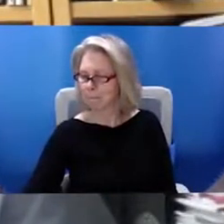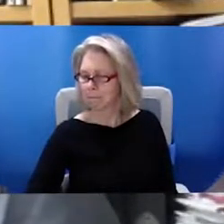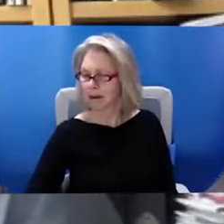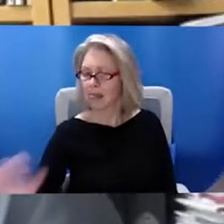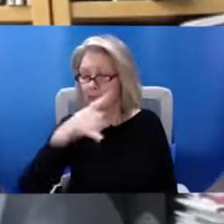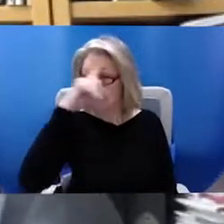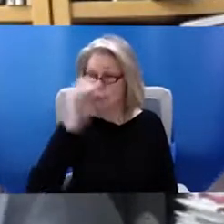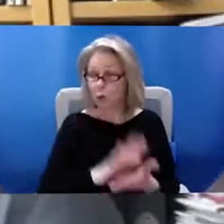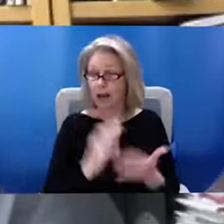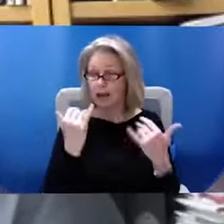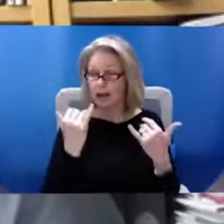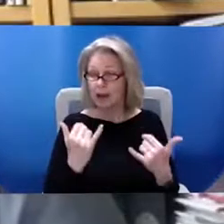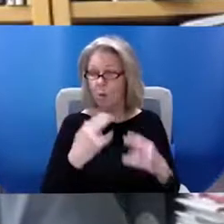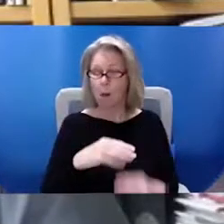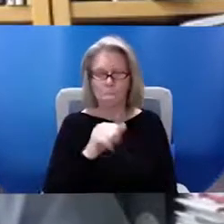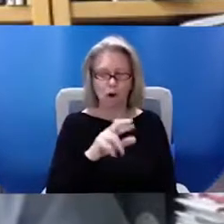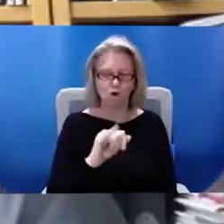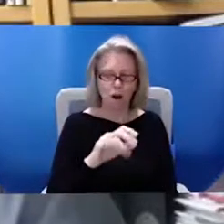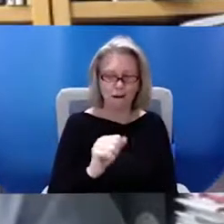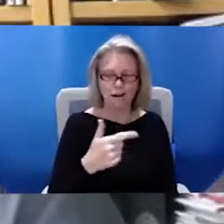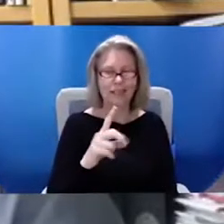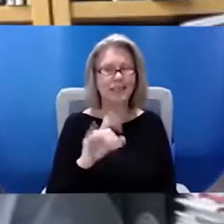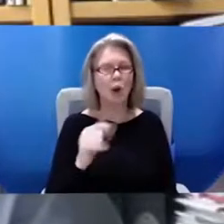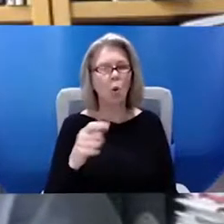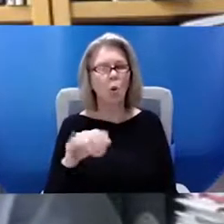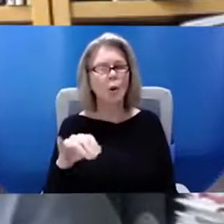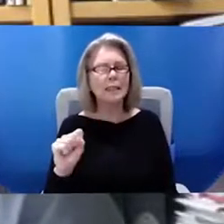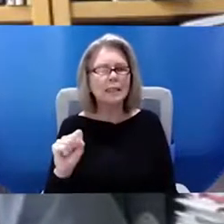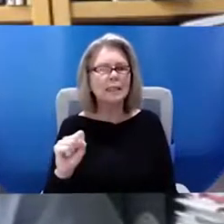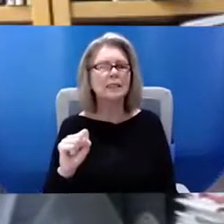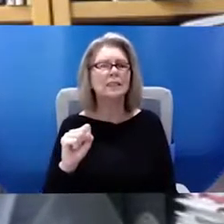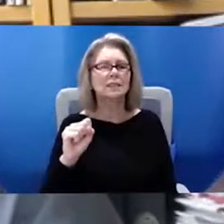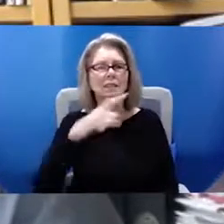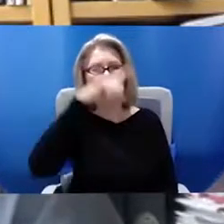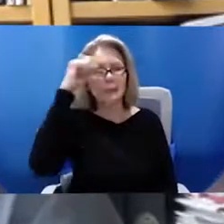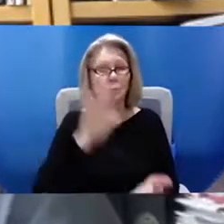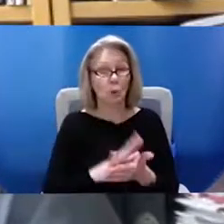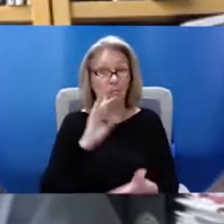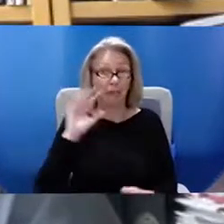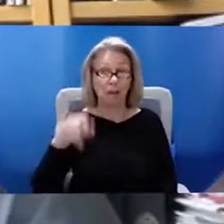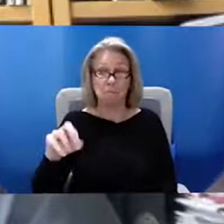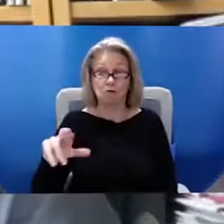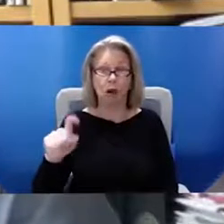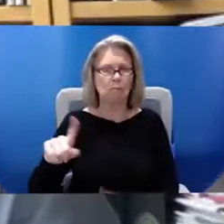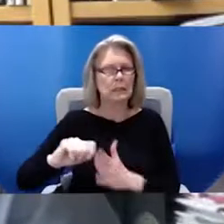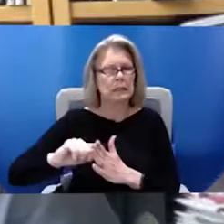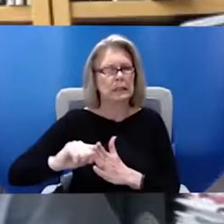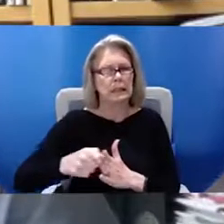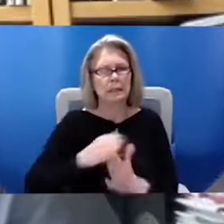The Decolonial Summer School is now called the Maria Lugones Summer School because Maria Lugones was one of the